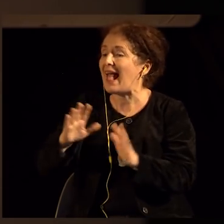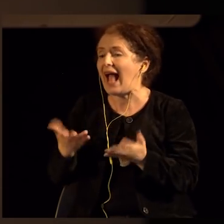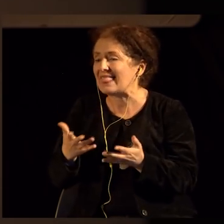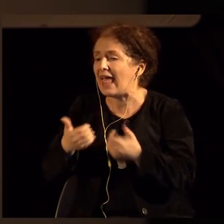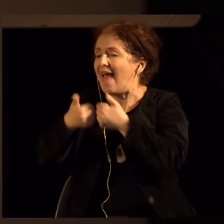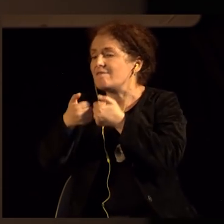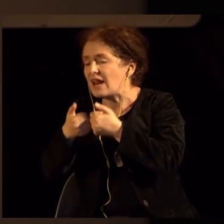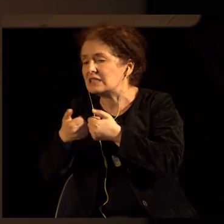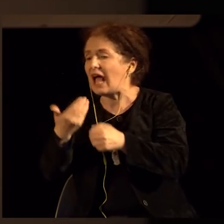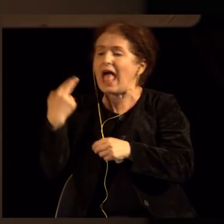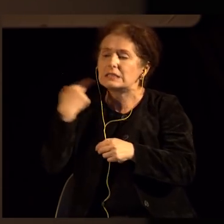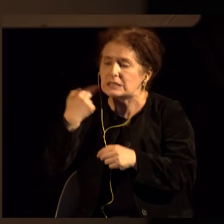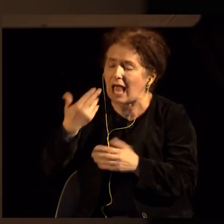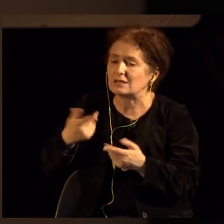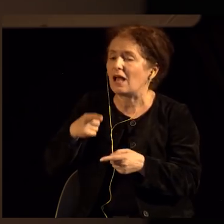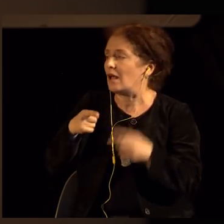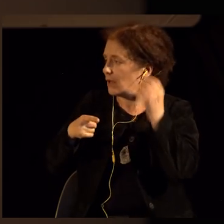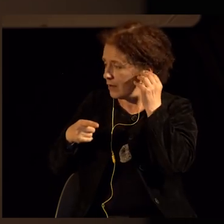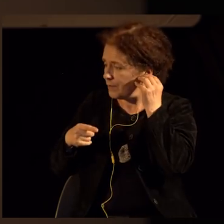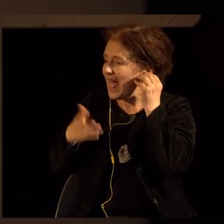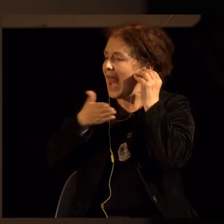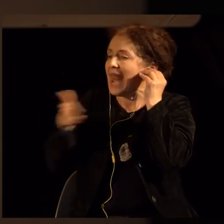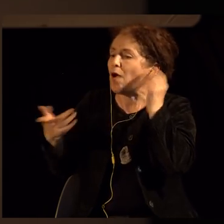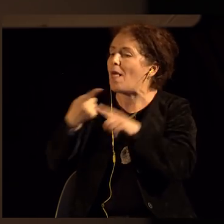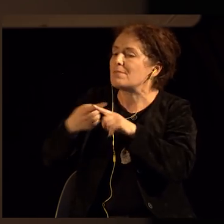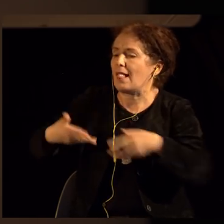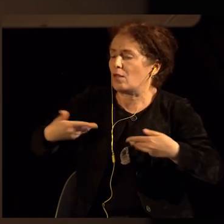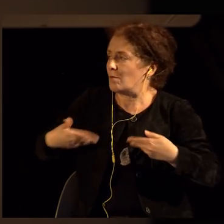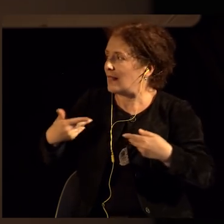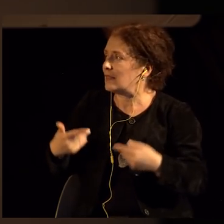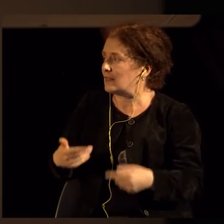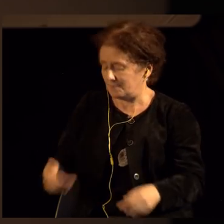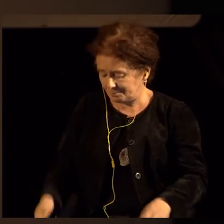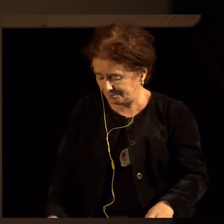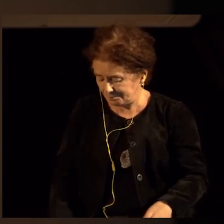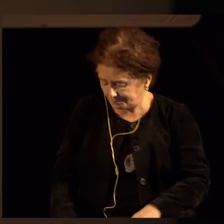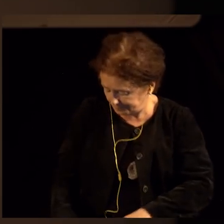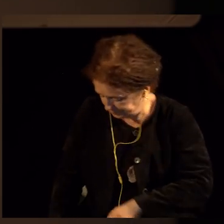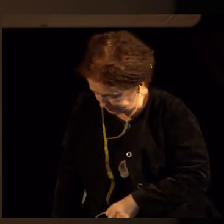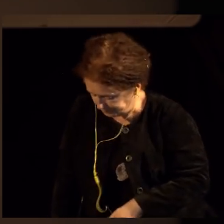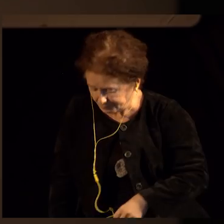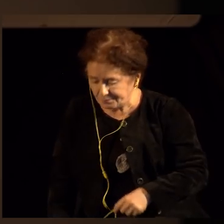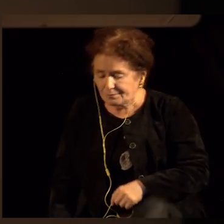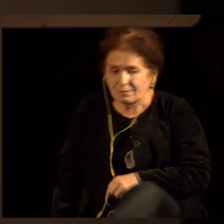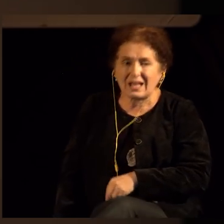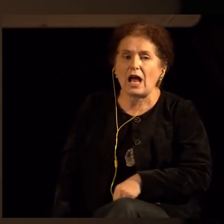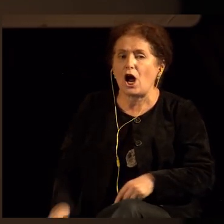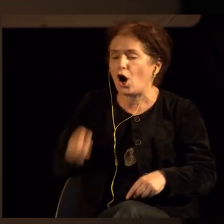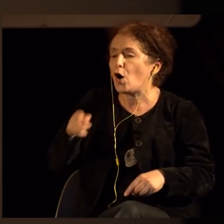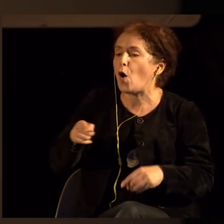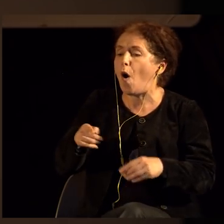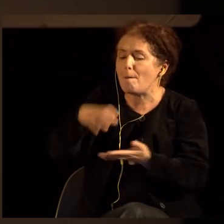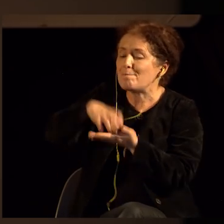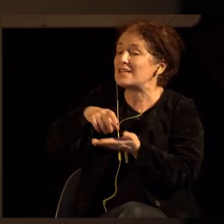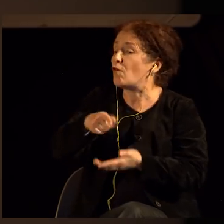is enough for the vast majority of young people. But to be able to create that space, we need to take